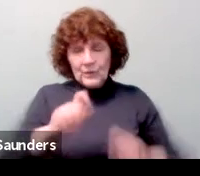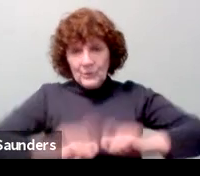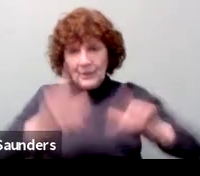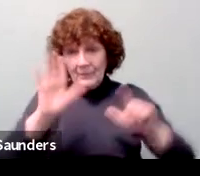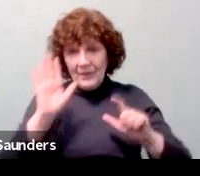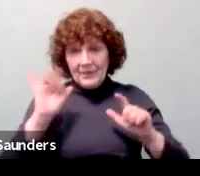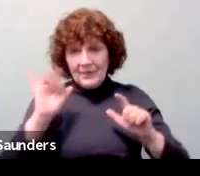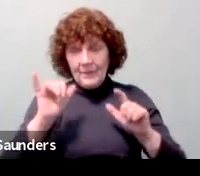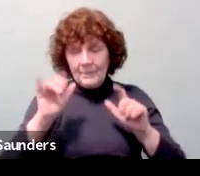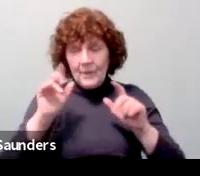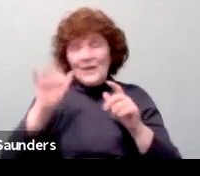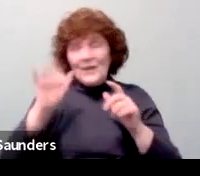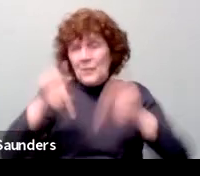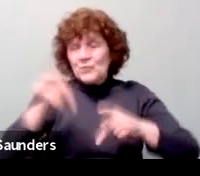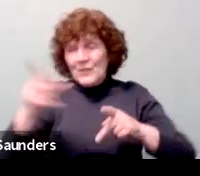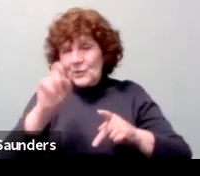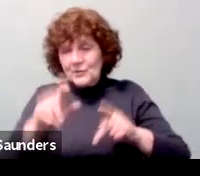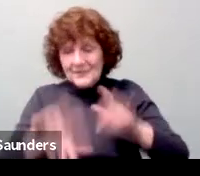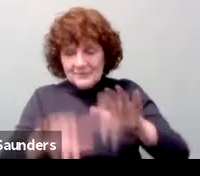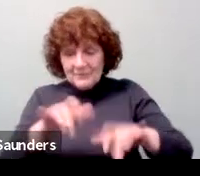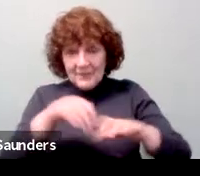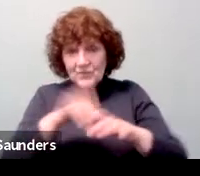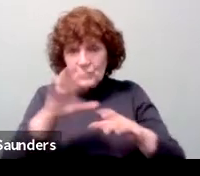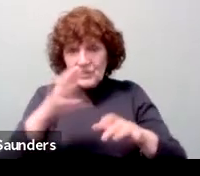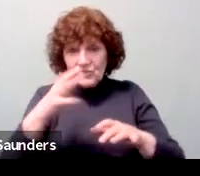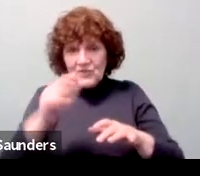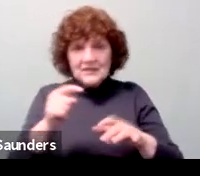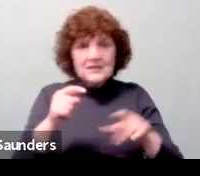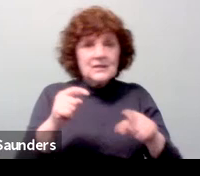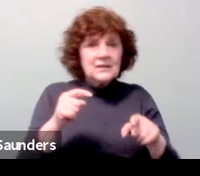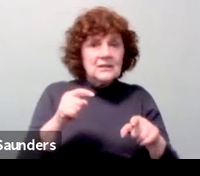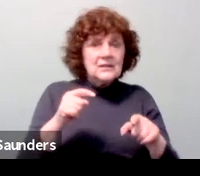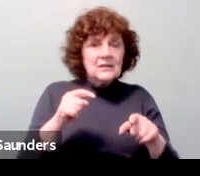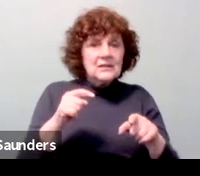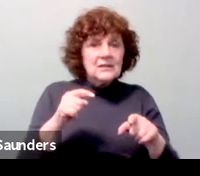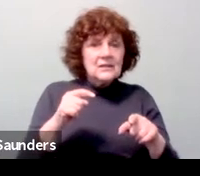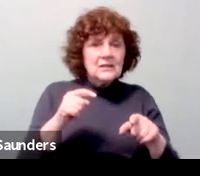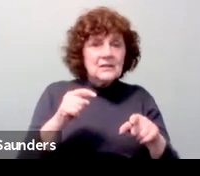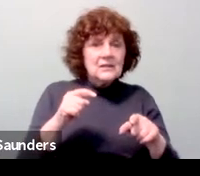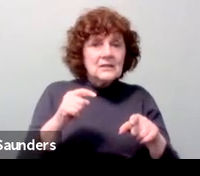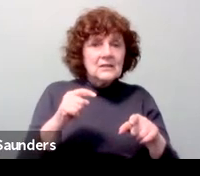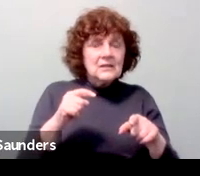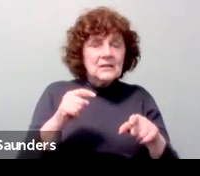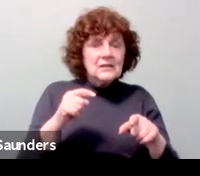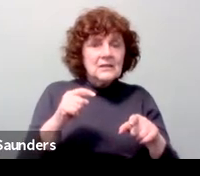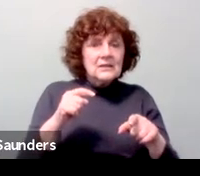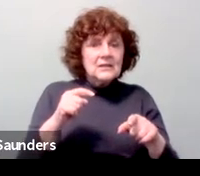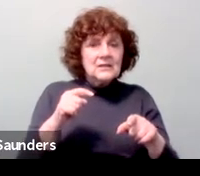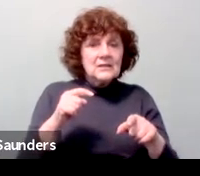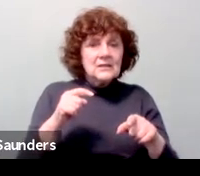your question into the chat. I already asked. It is a